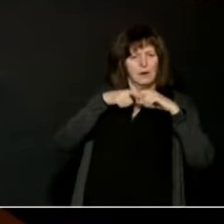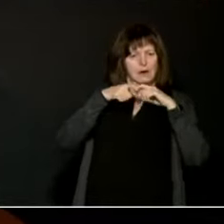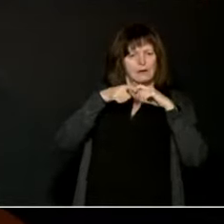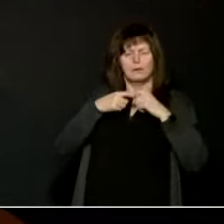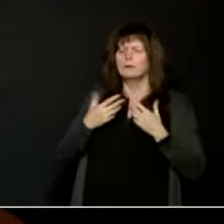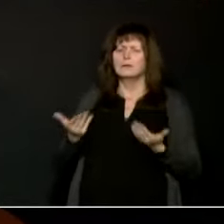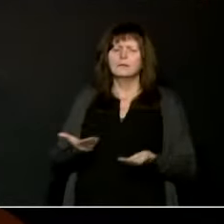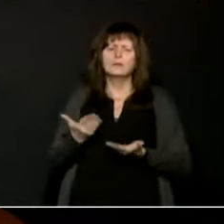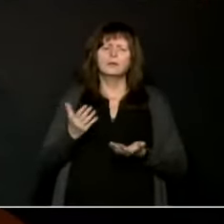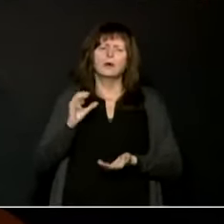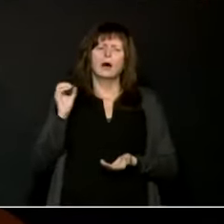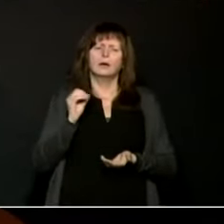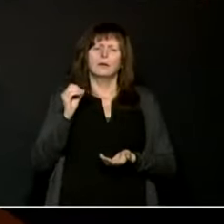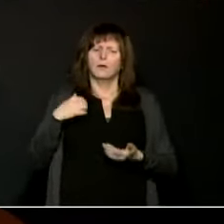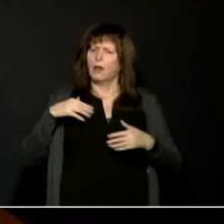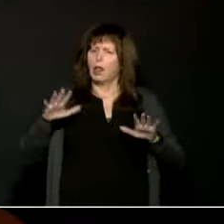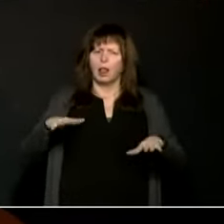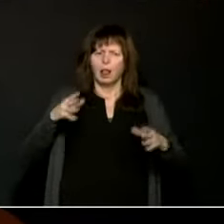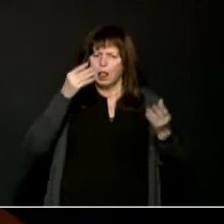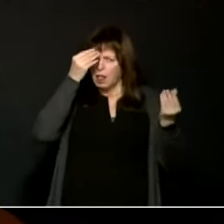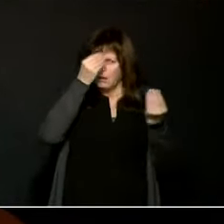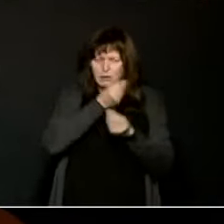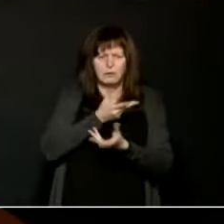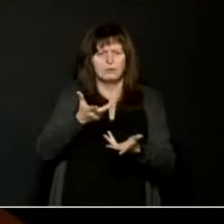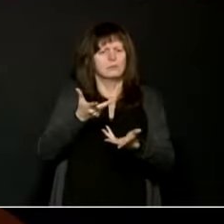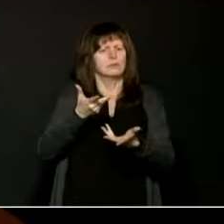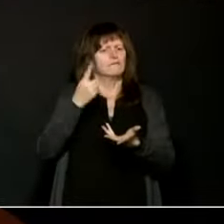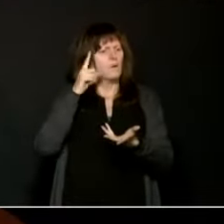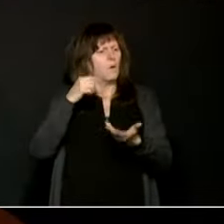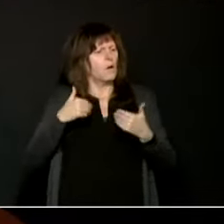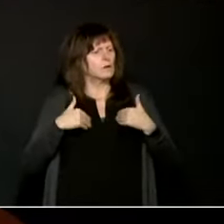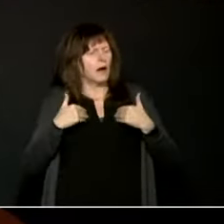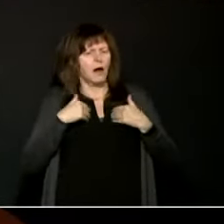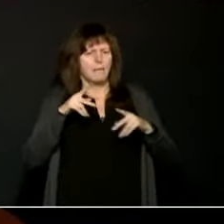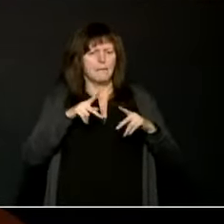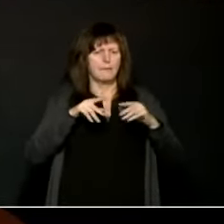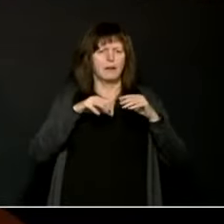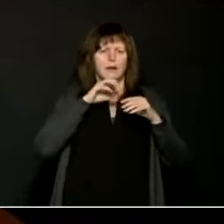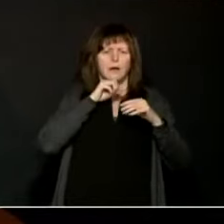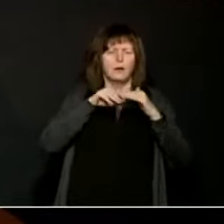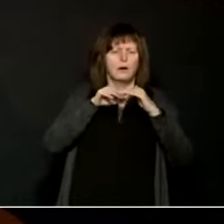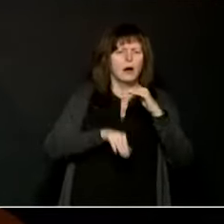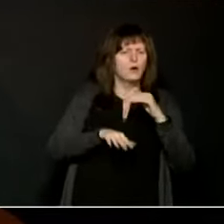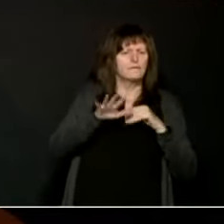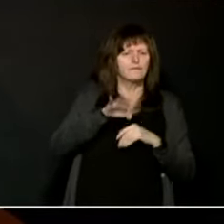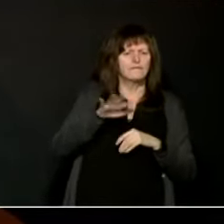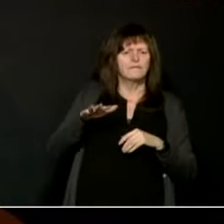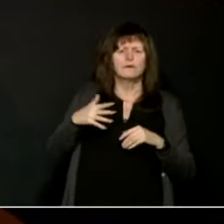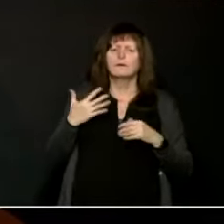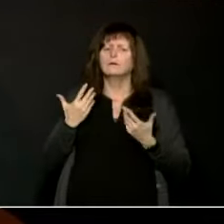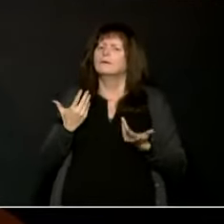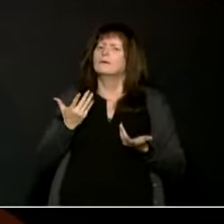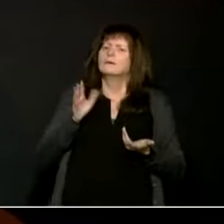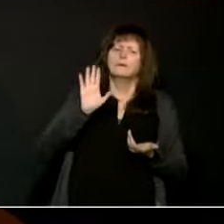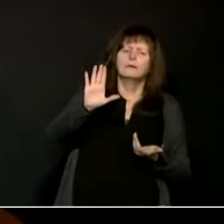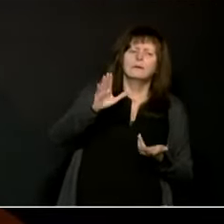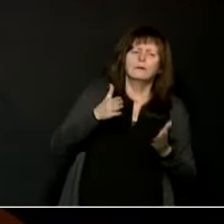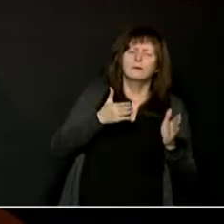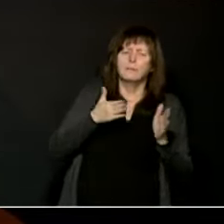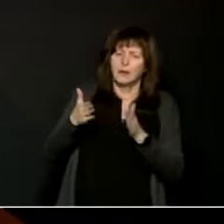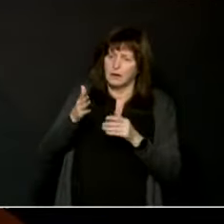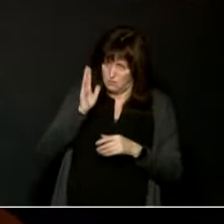that mean for the province of Ontario? Do you suspend it for that age group? Do you suspend it eventually